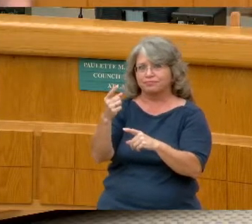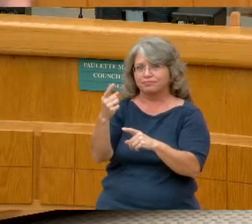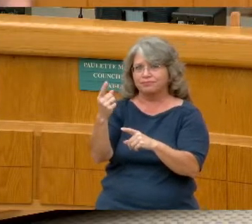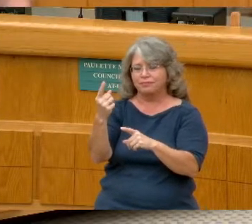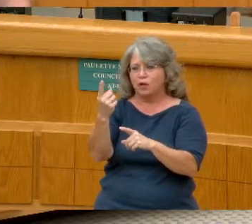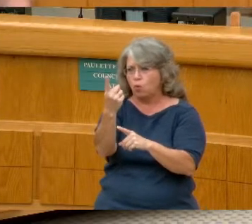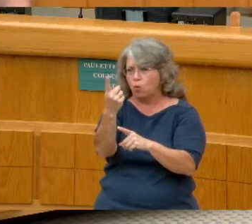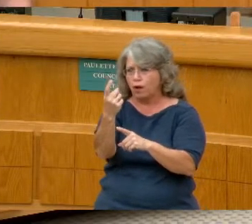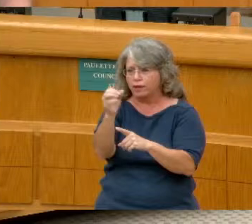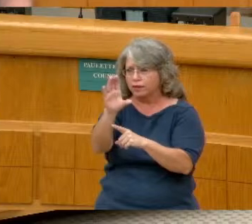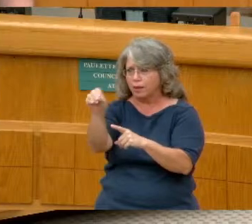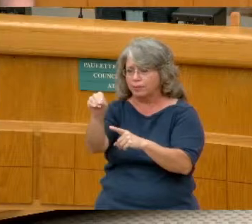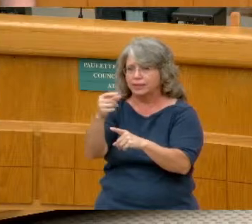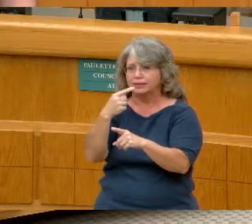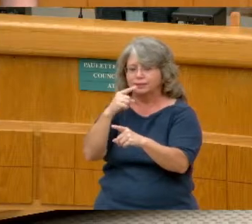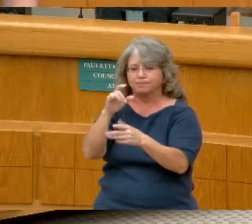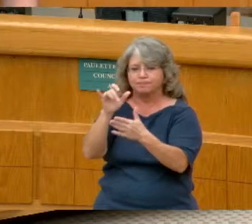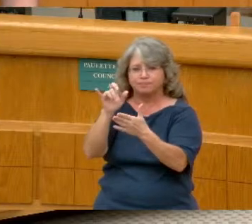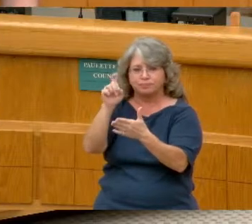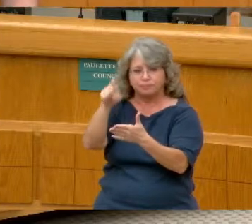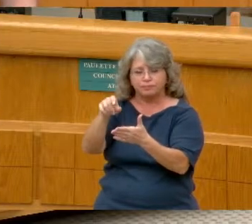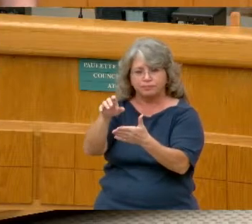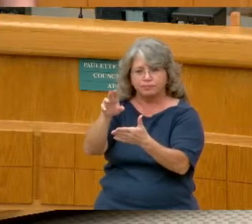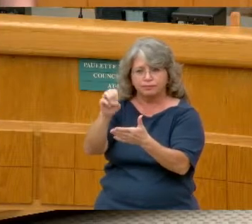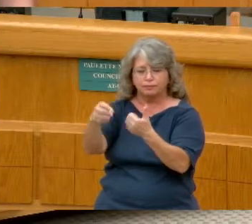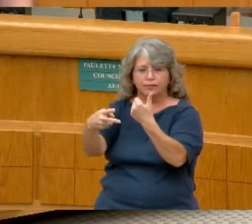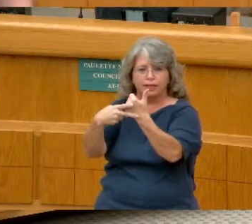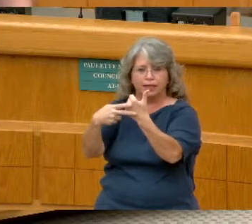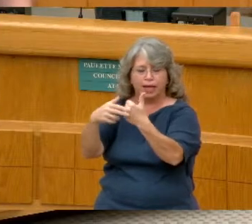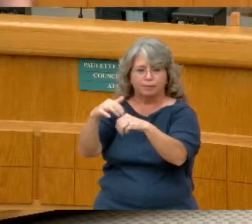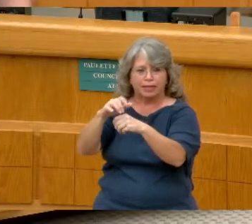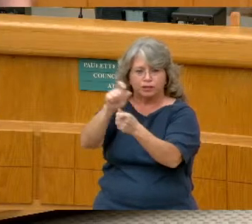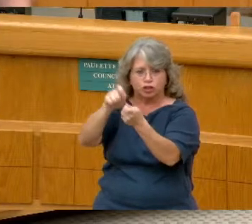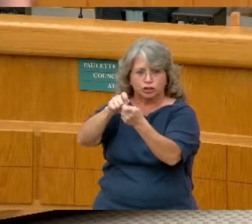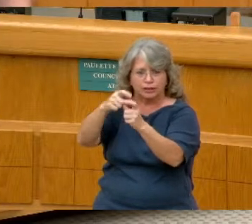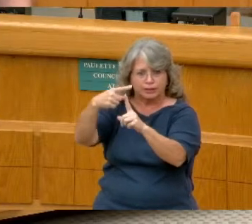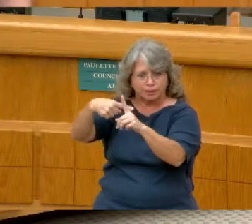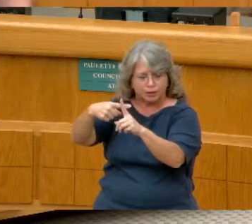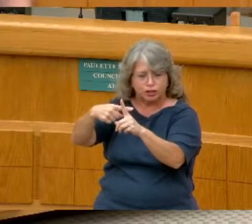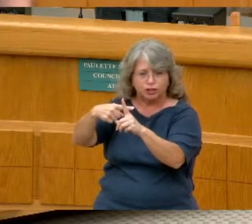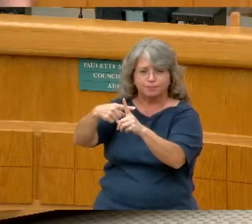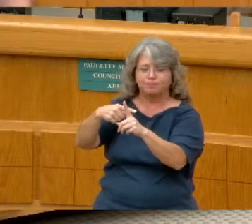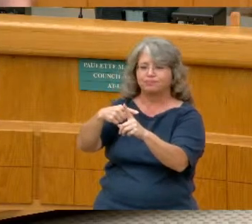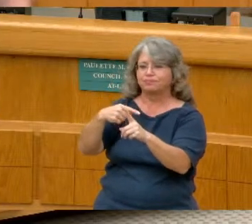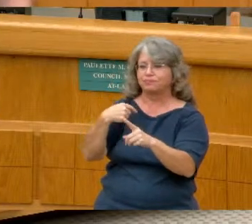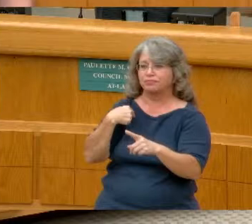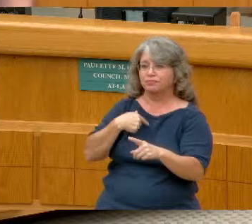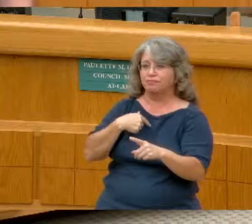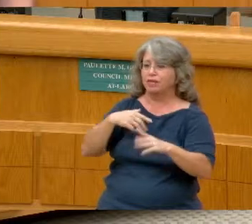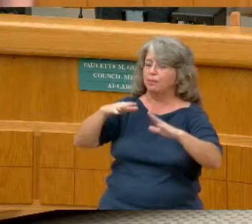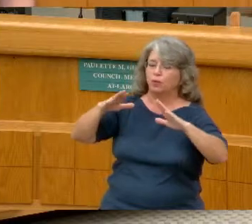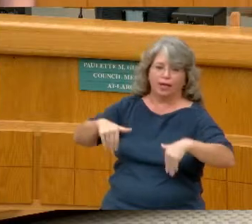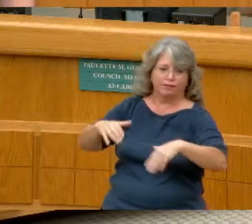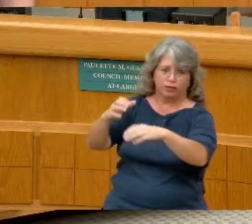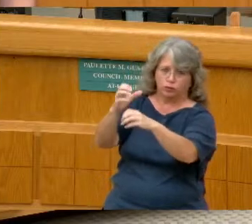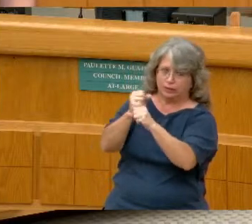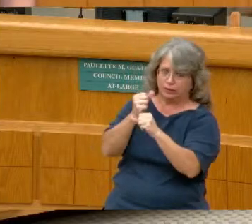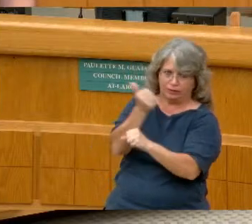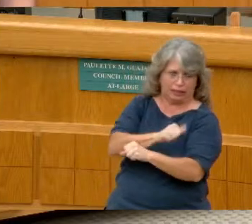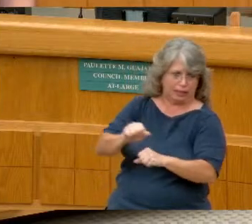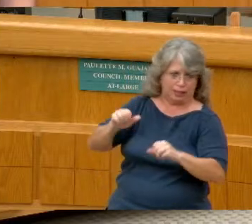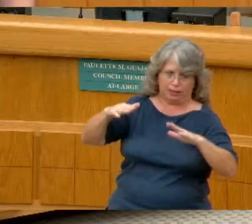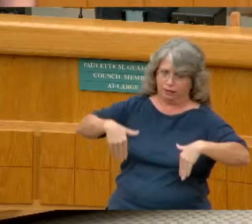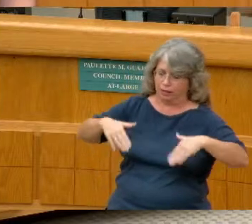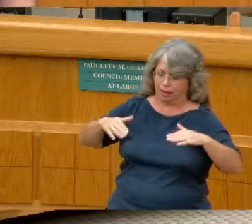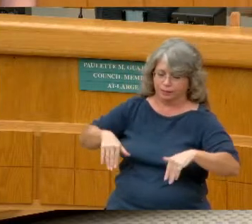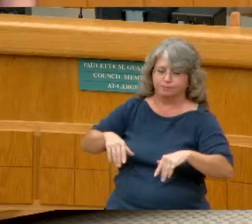of things that goes into actually receiving it before we can distribute it to the public. But no, we haven't received any yet, and when we do, we will let the